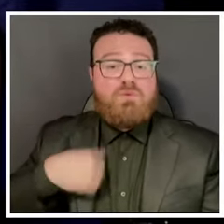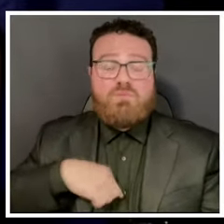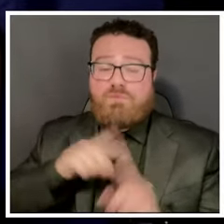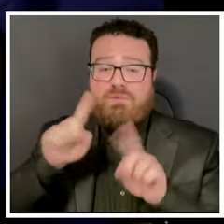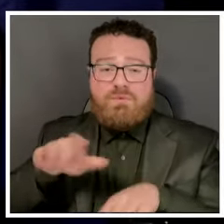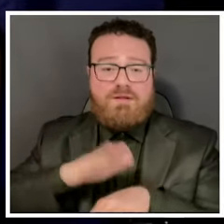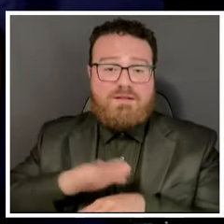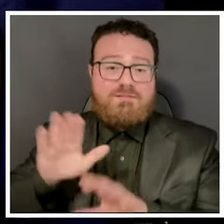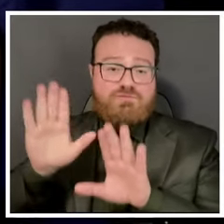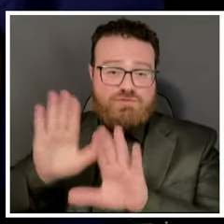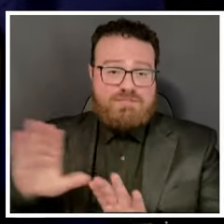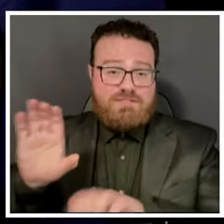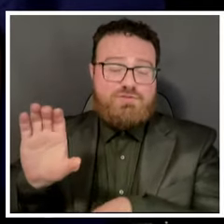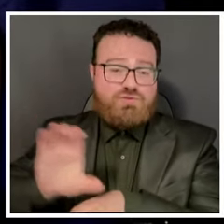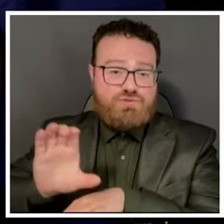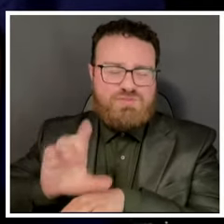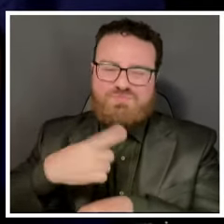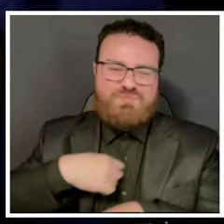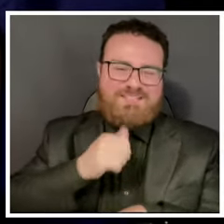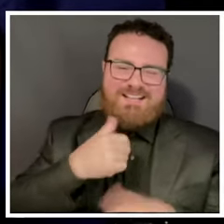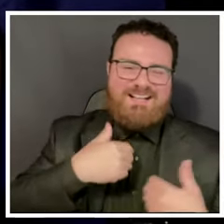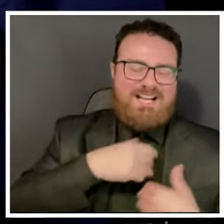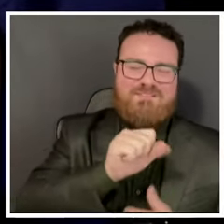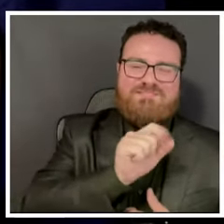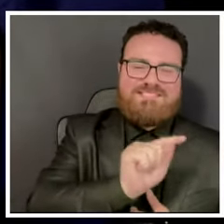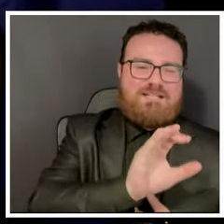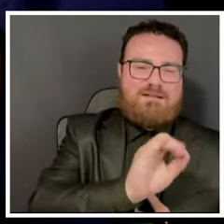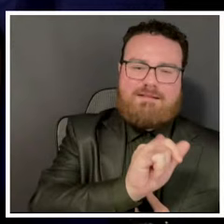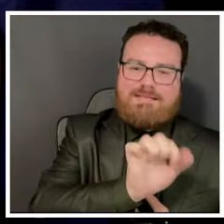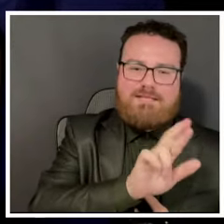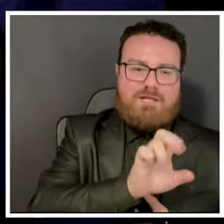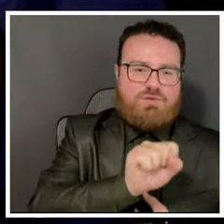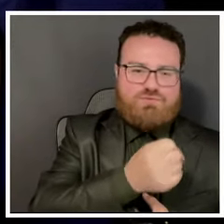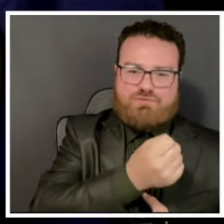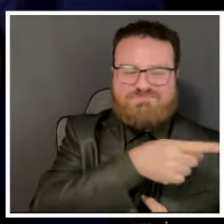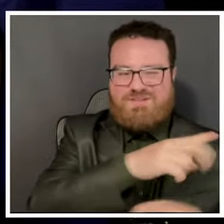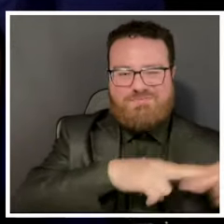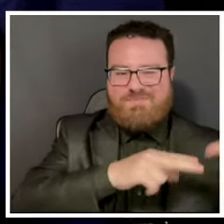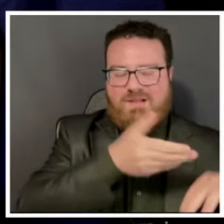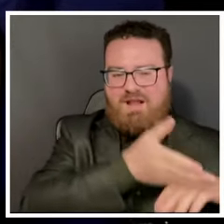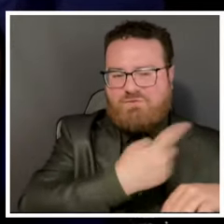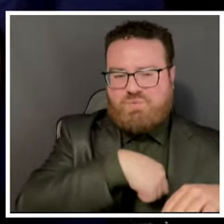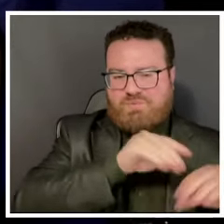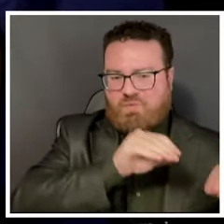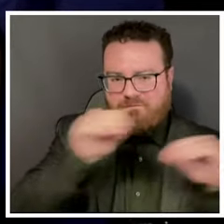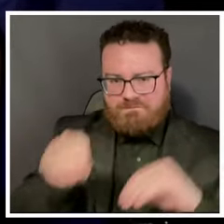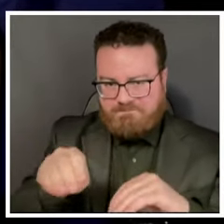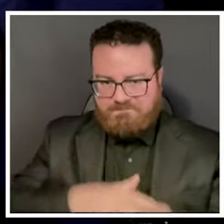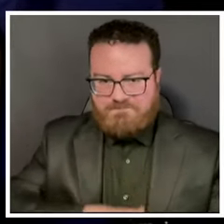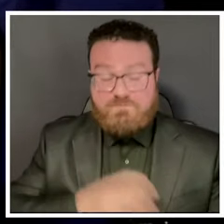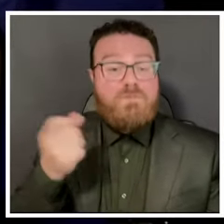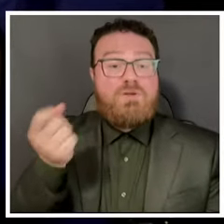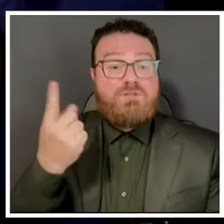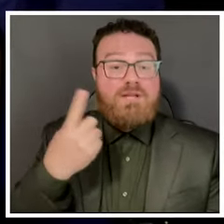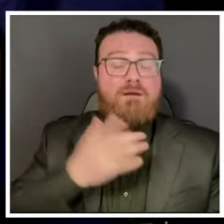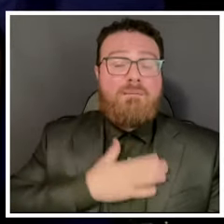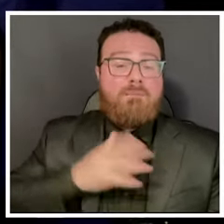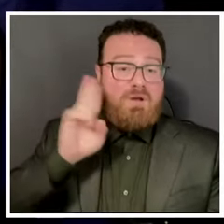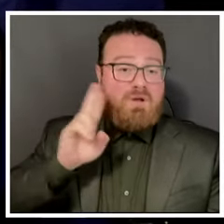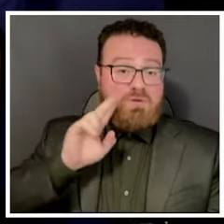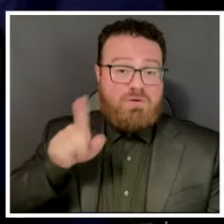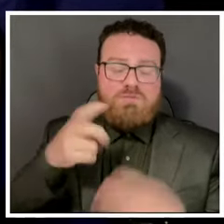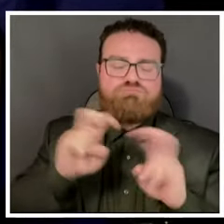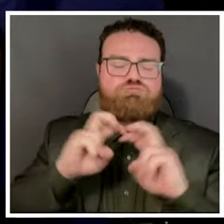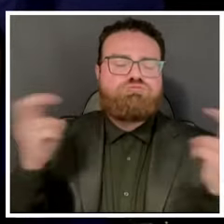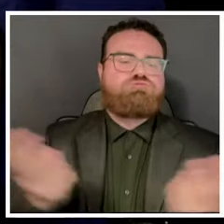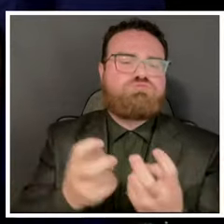had moved. And my grandfather, who worked for the newspaper, and my uncles would hold court around the kitchen table with a guy who was sort